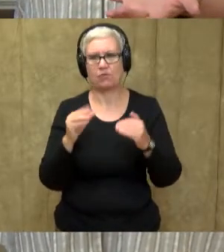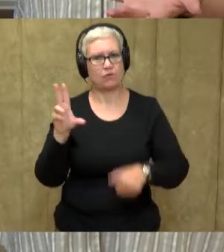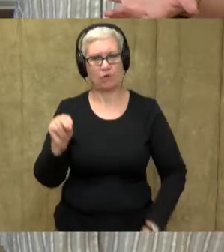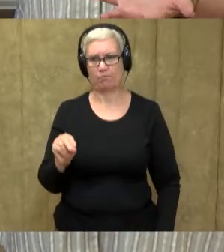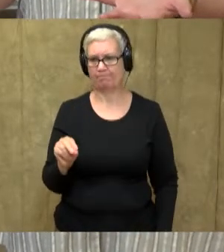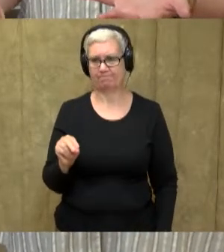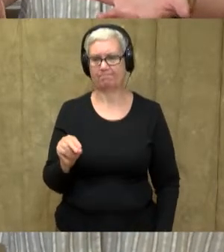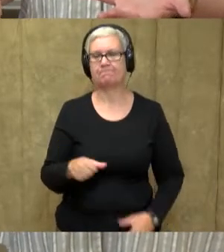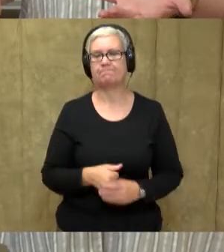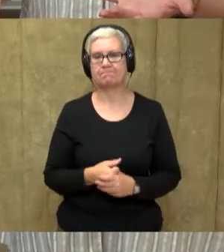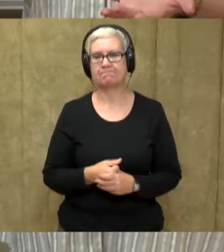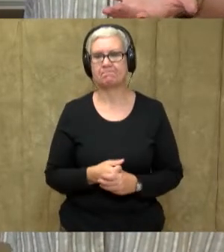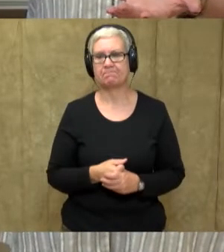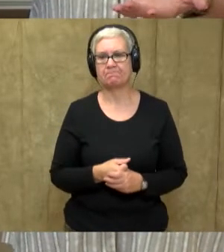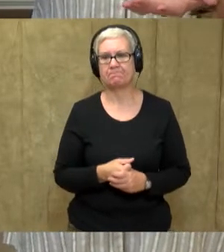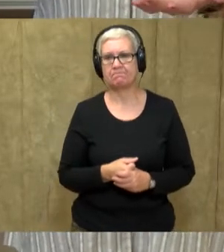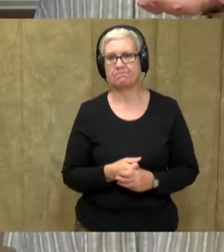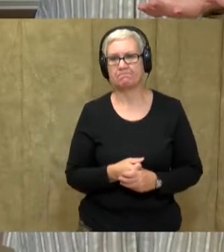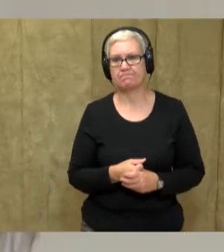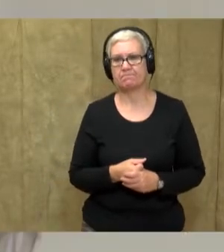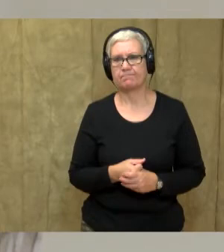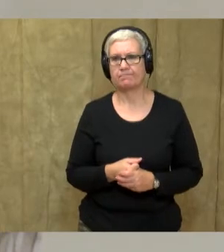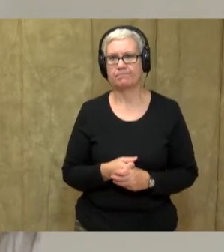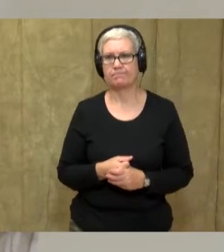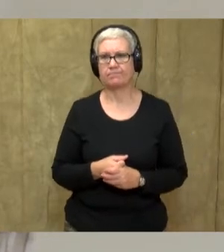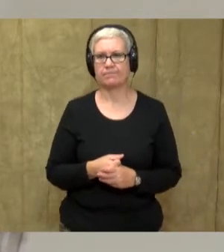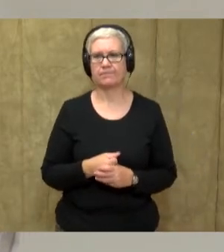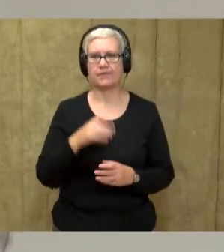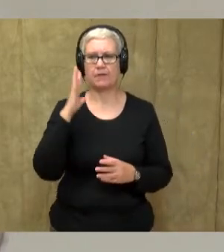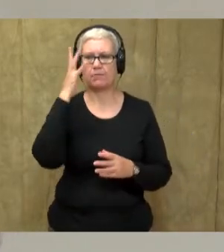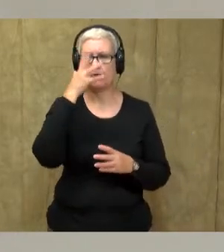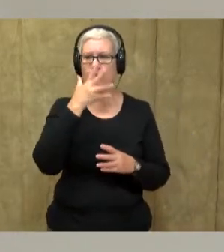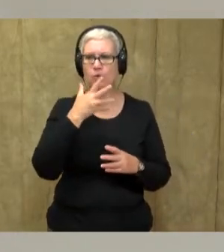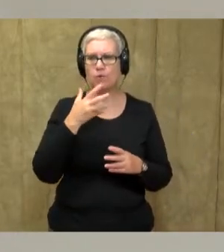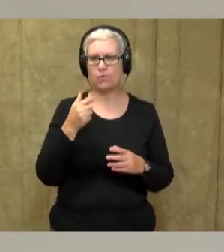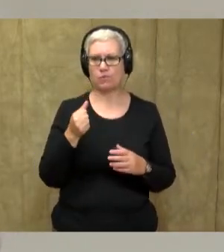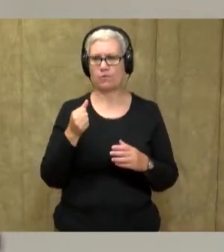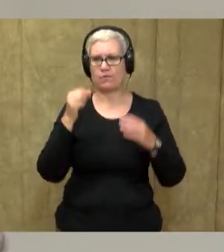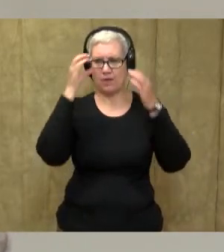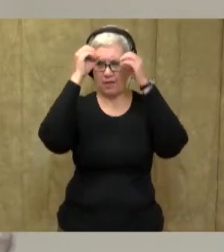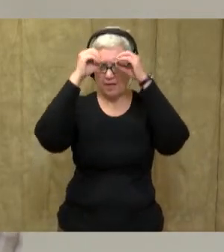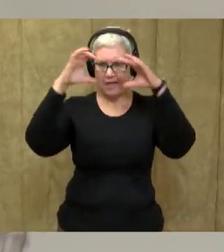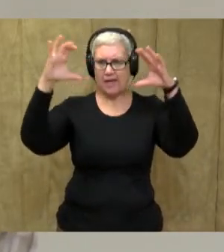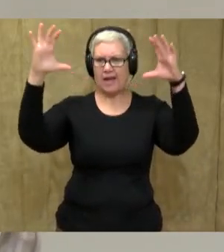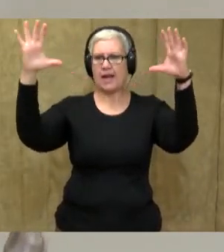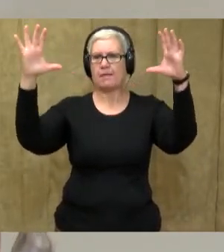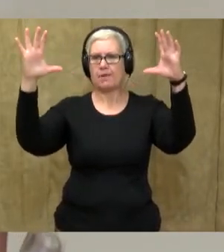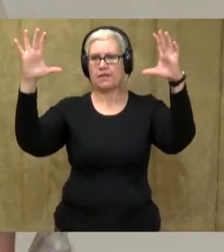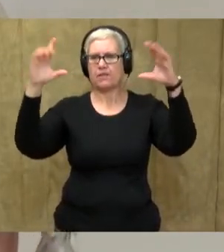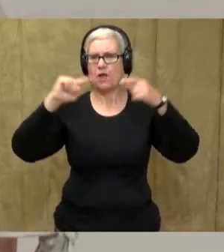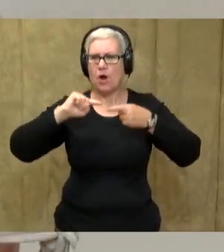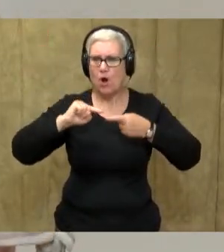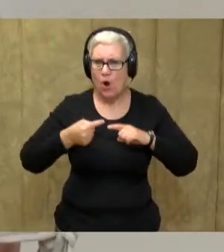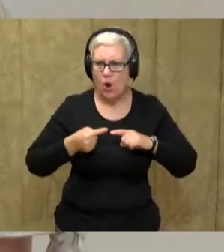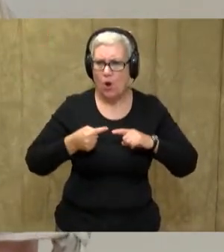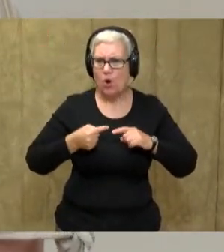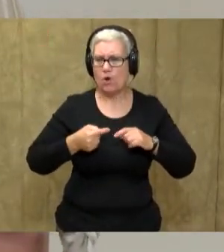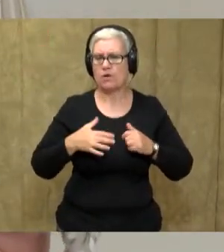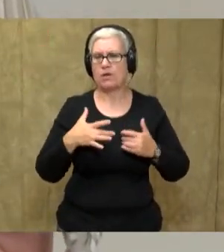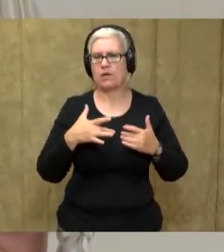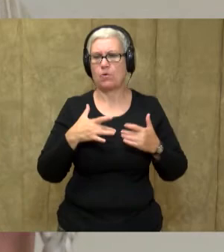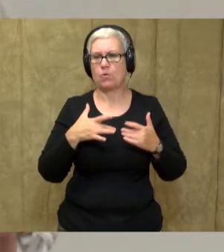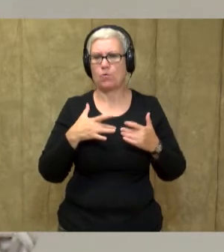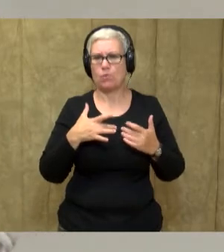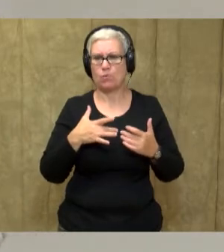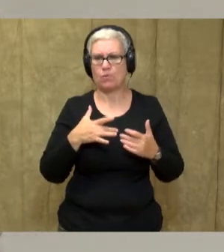withering injustice. And look at that beautiful image, that heat that comes with it, the hurt, the pain that comes